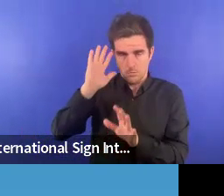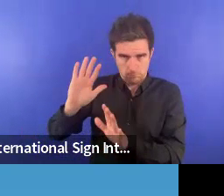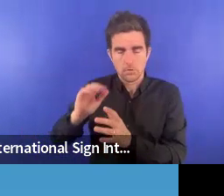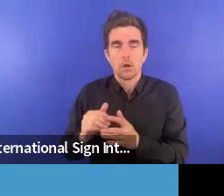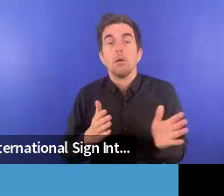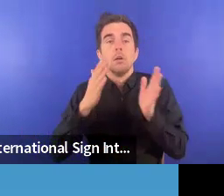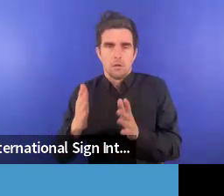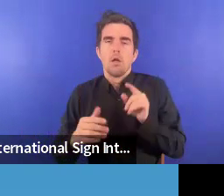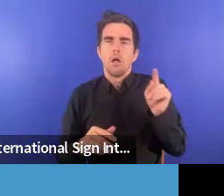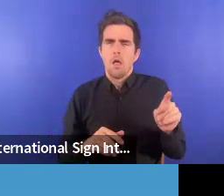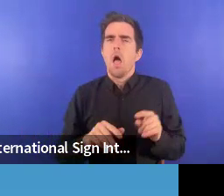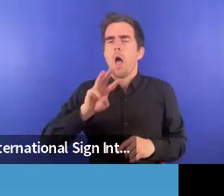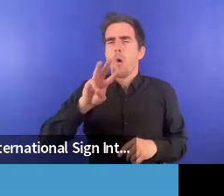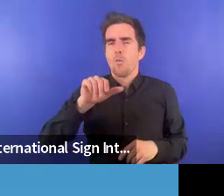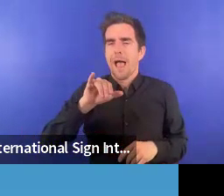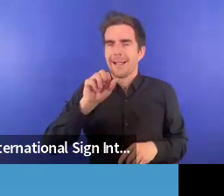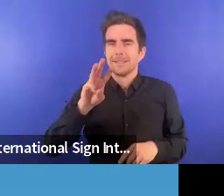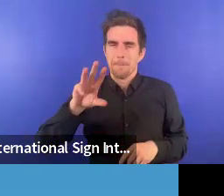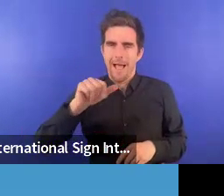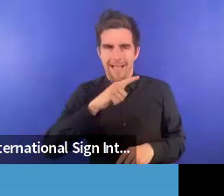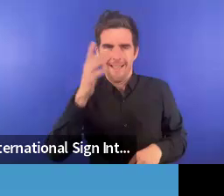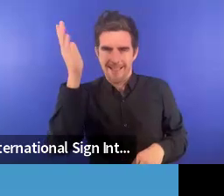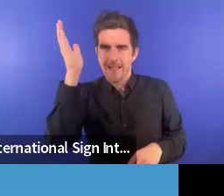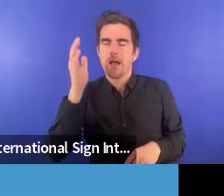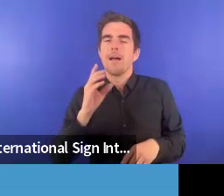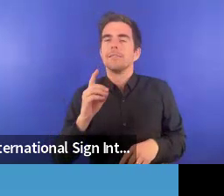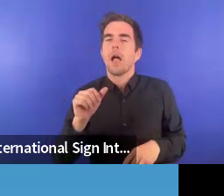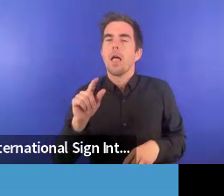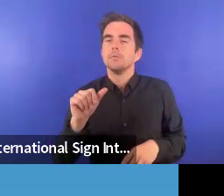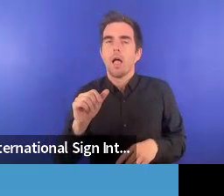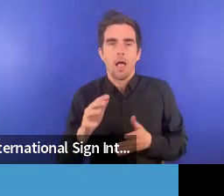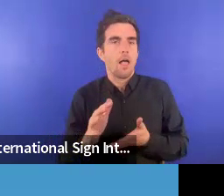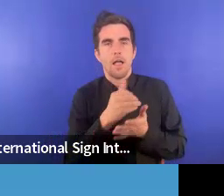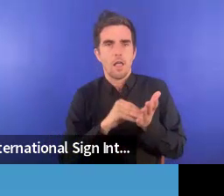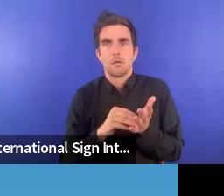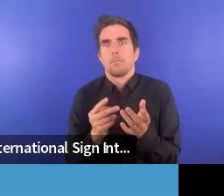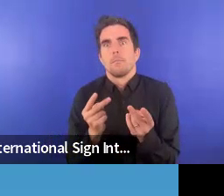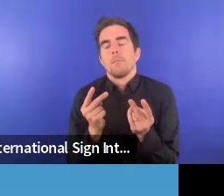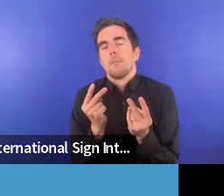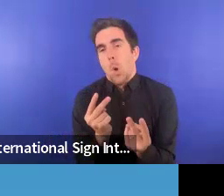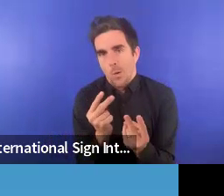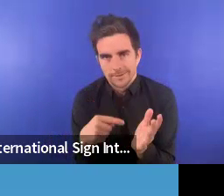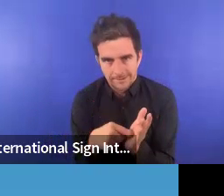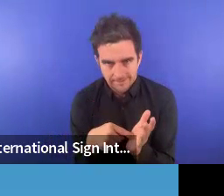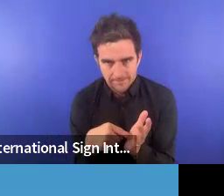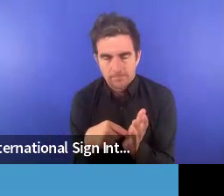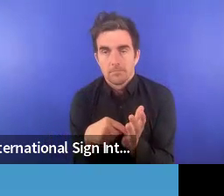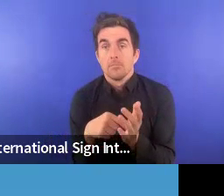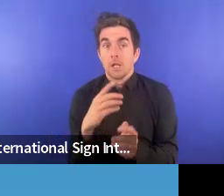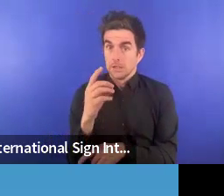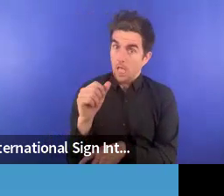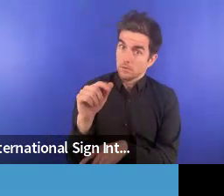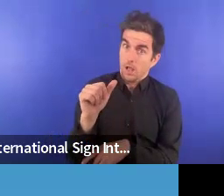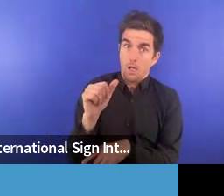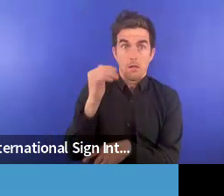not only data about what the current problems are in global health or within your